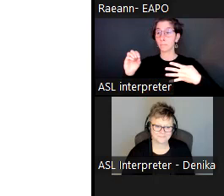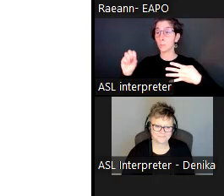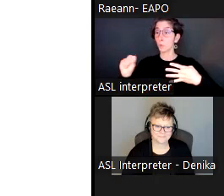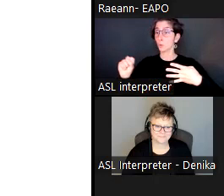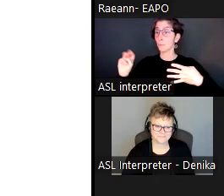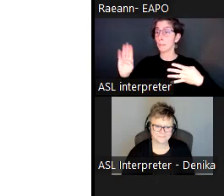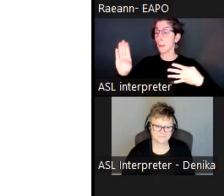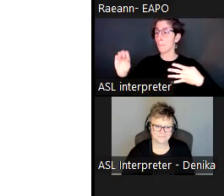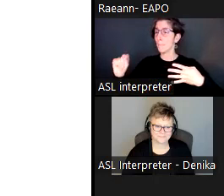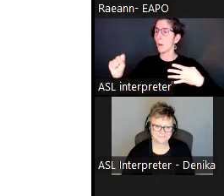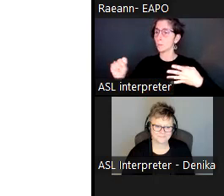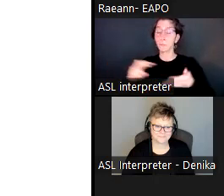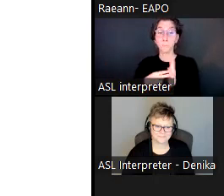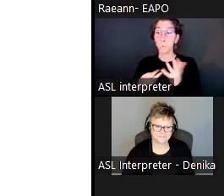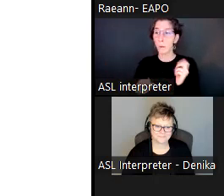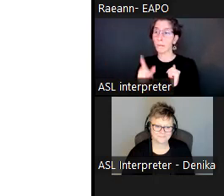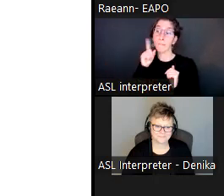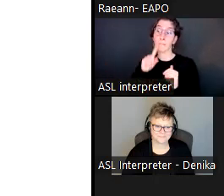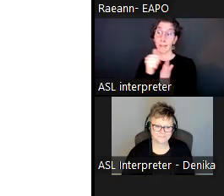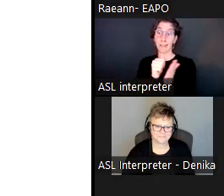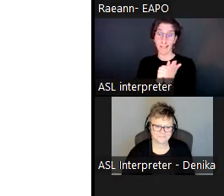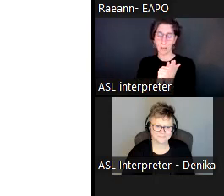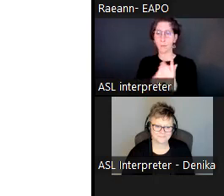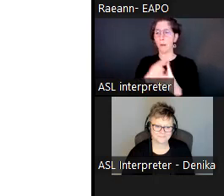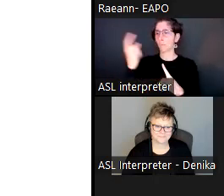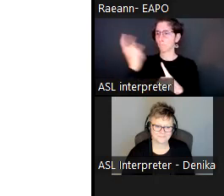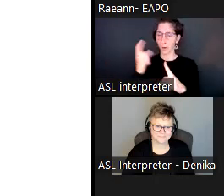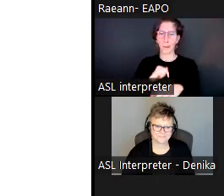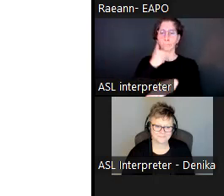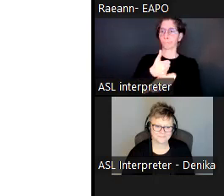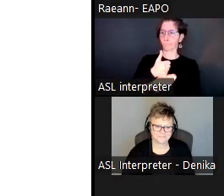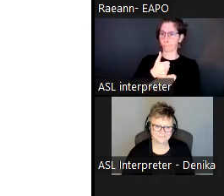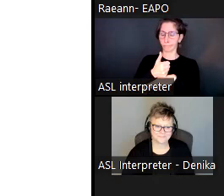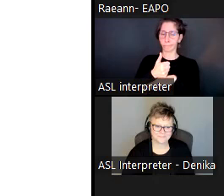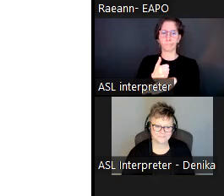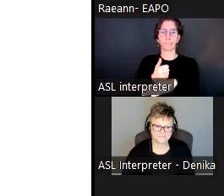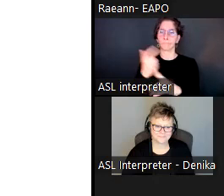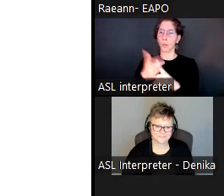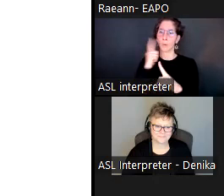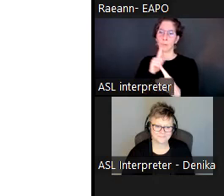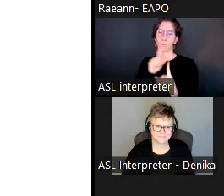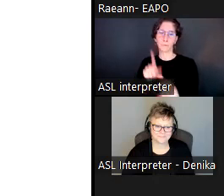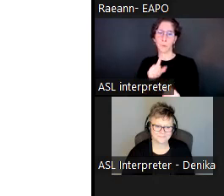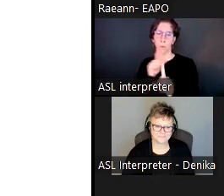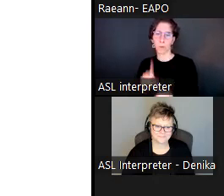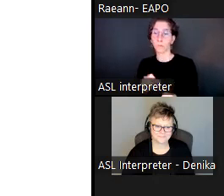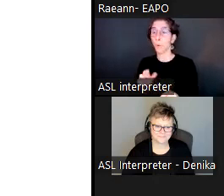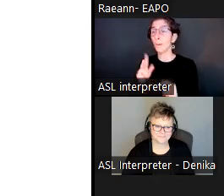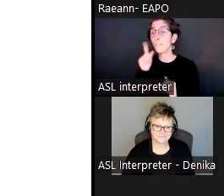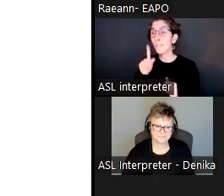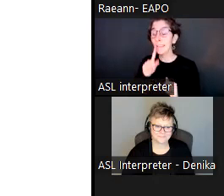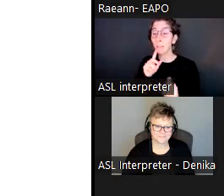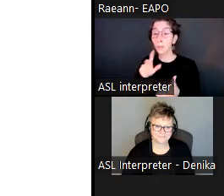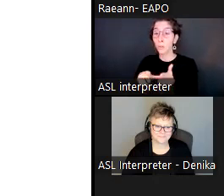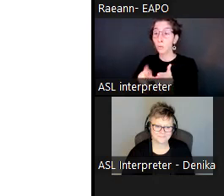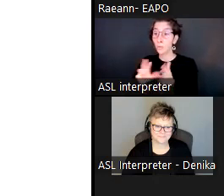it's the use of a fake account to automatically generate a messaging. So and fake reviews. So one that's very popular